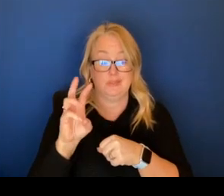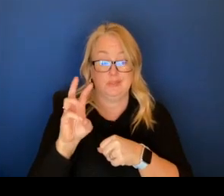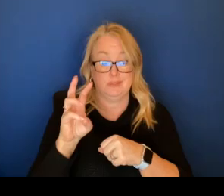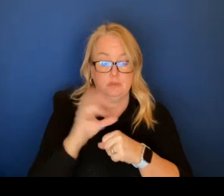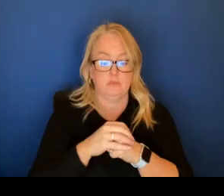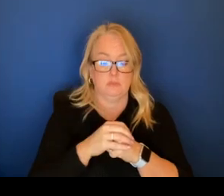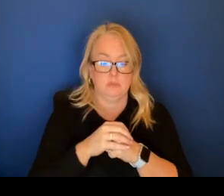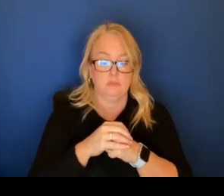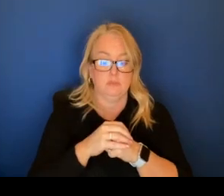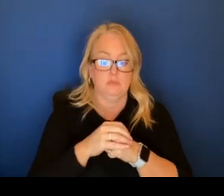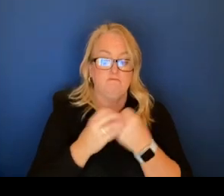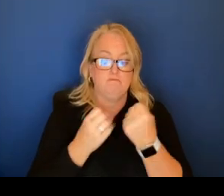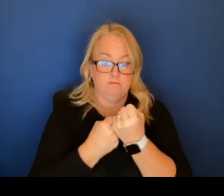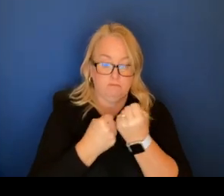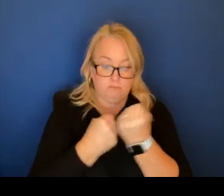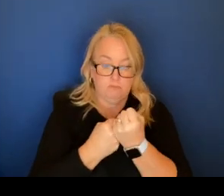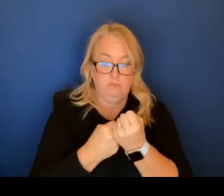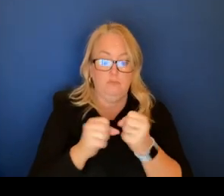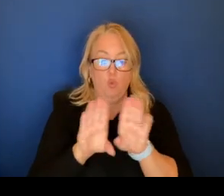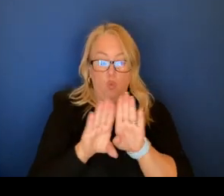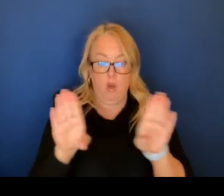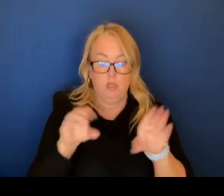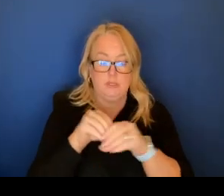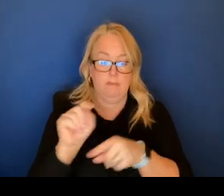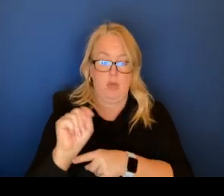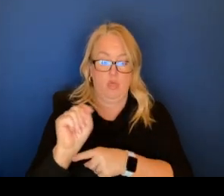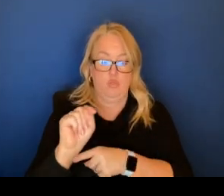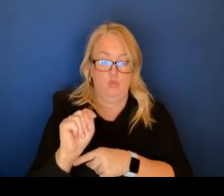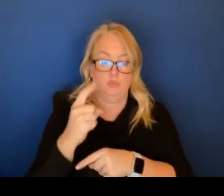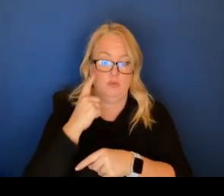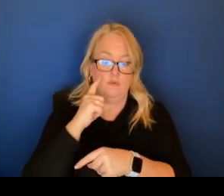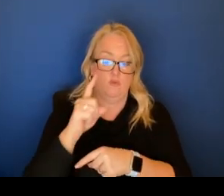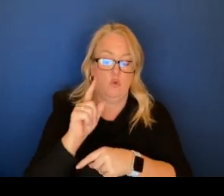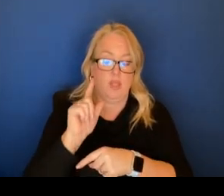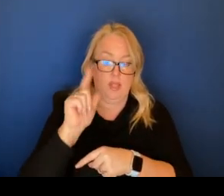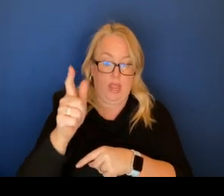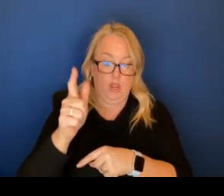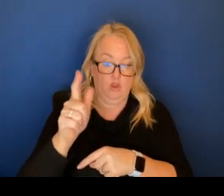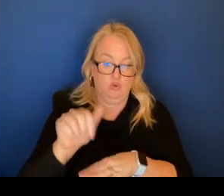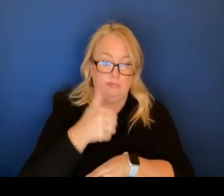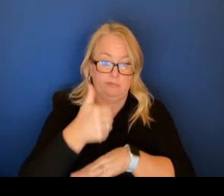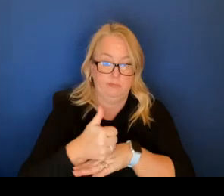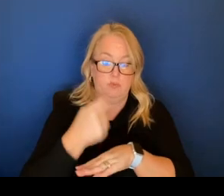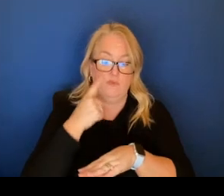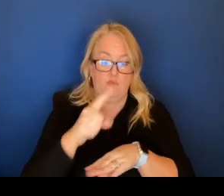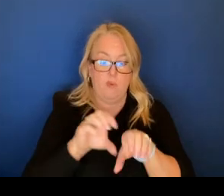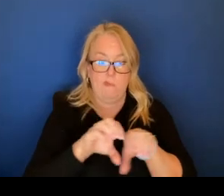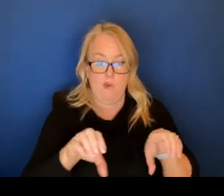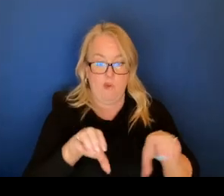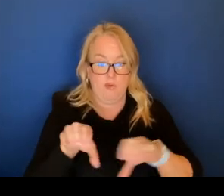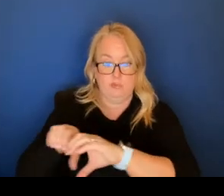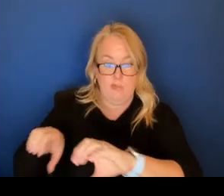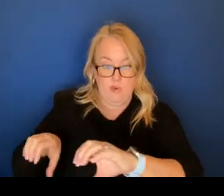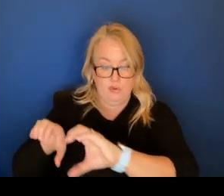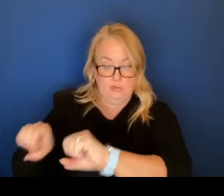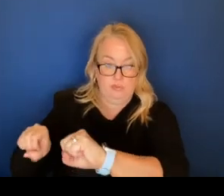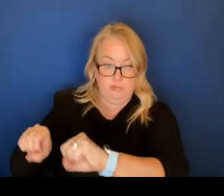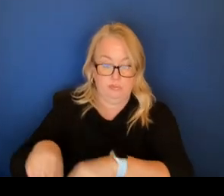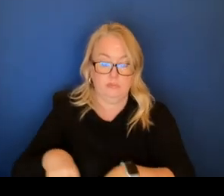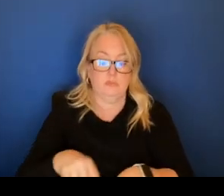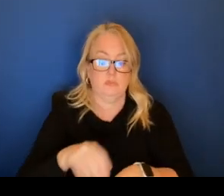6, reinforced walls in bathrooms for later installation of grab bars. And